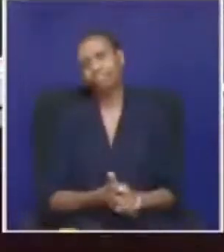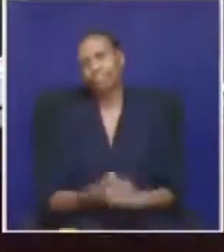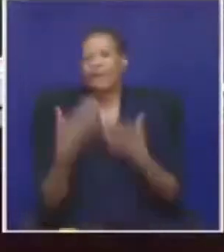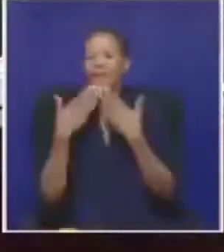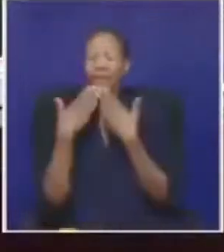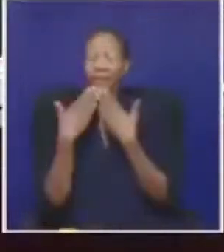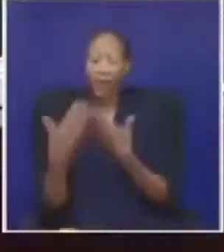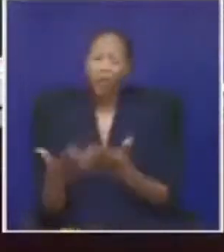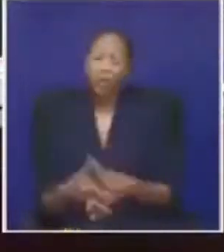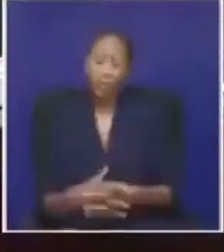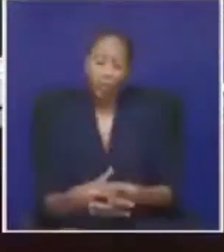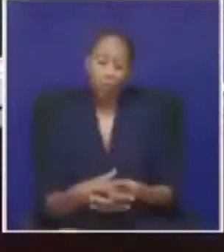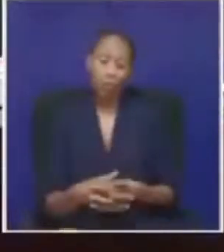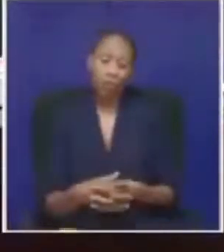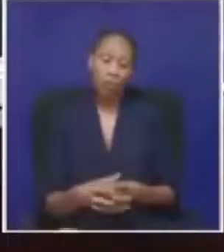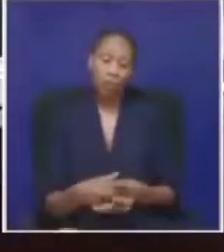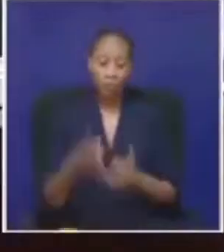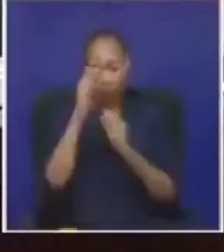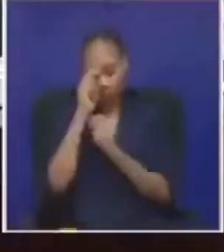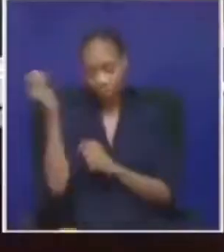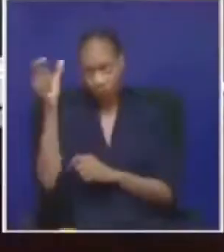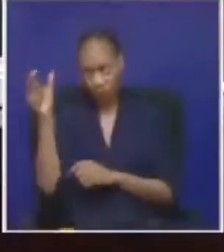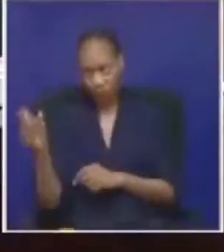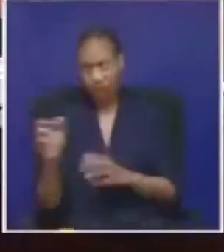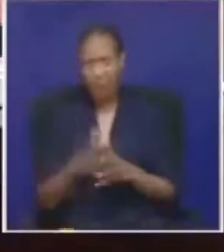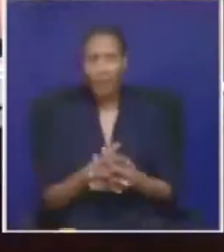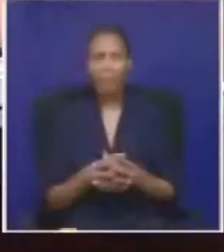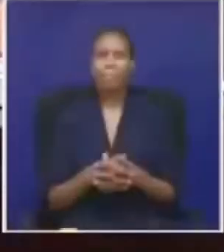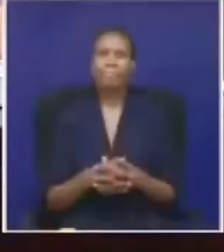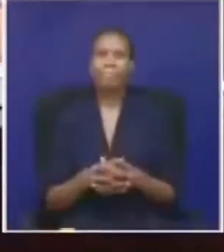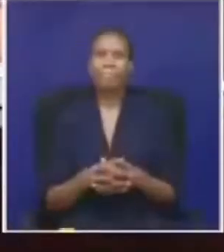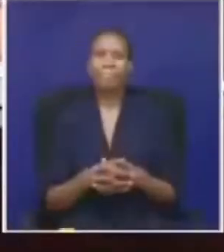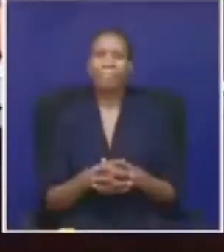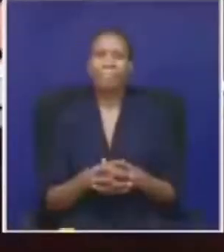Thank you very much, Honorable Speaker.